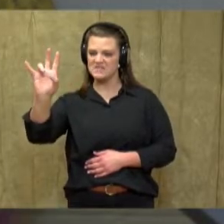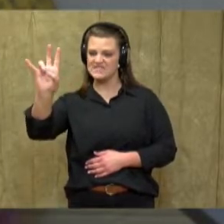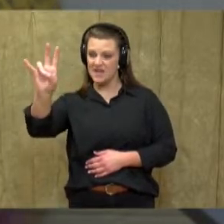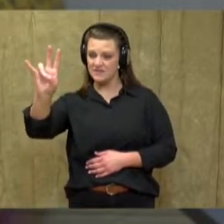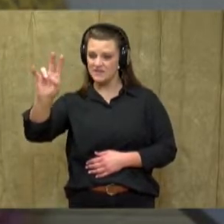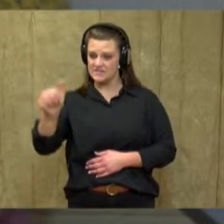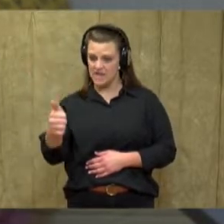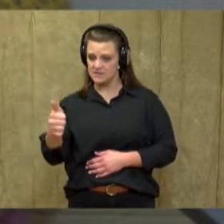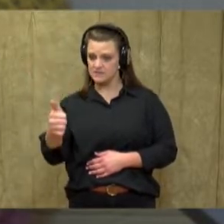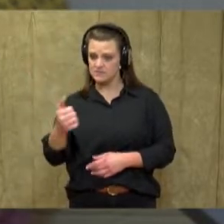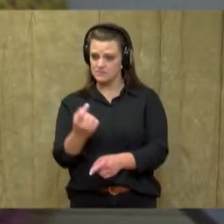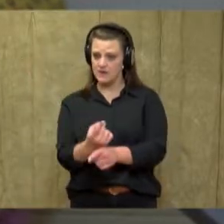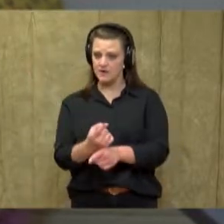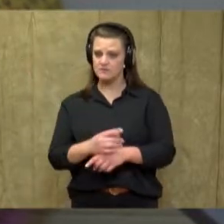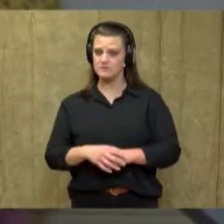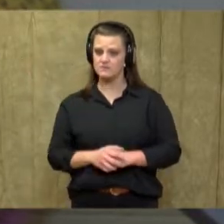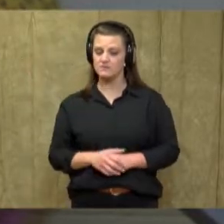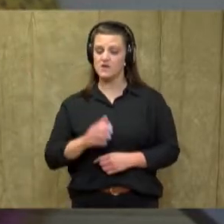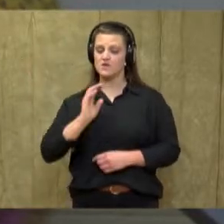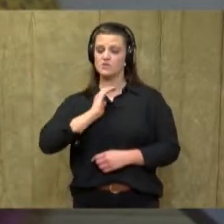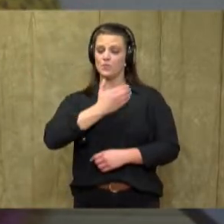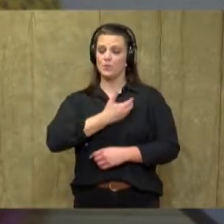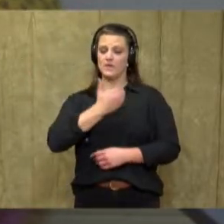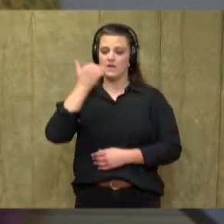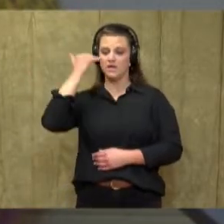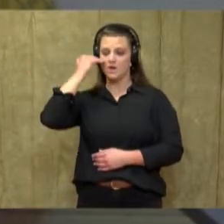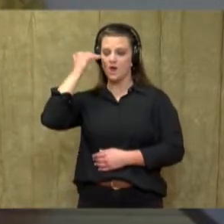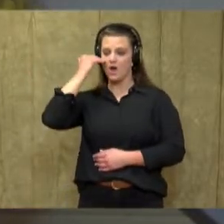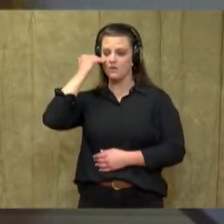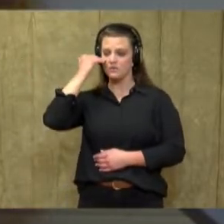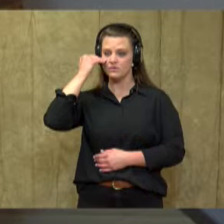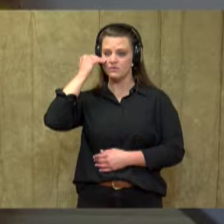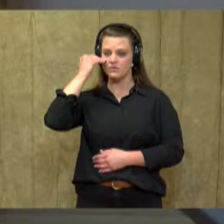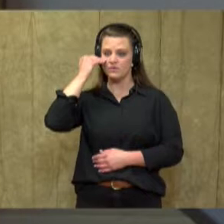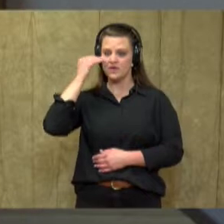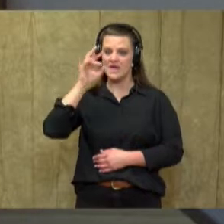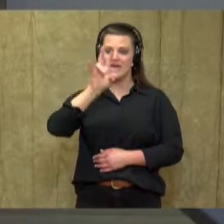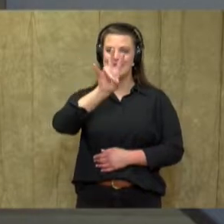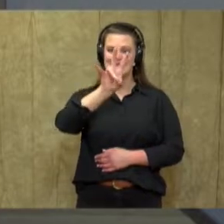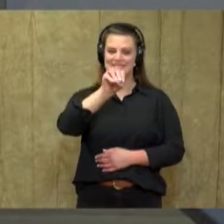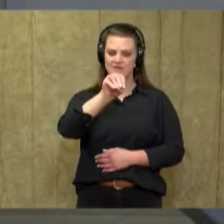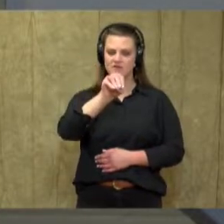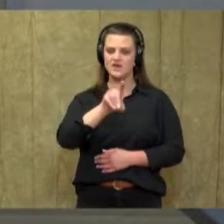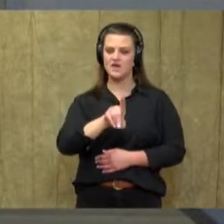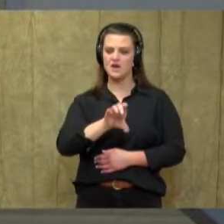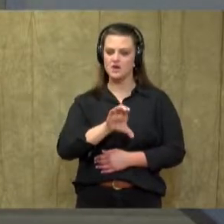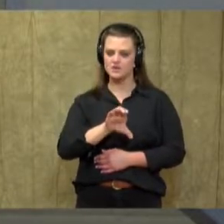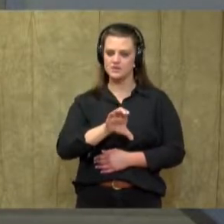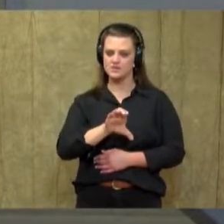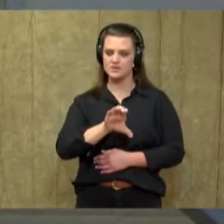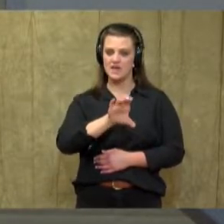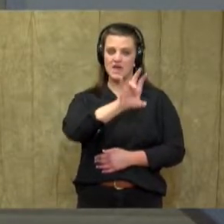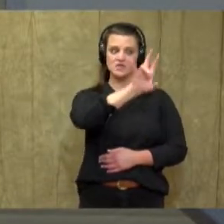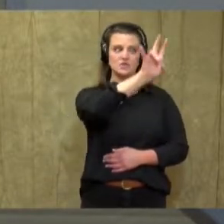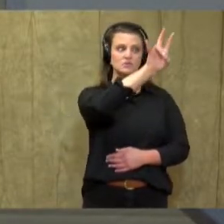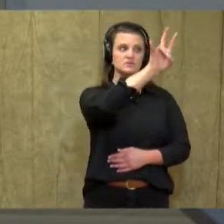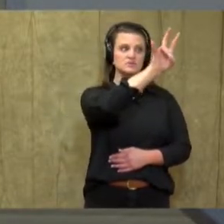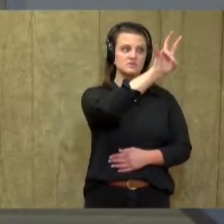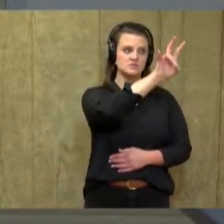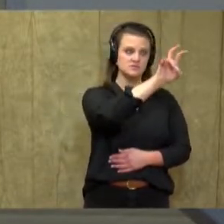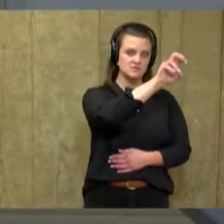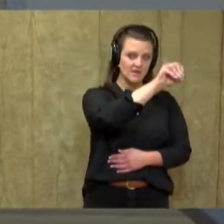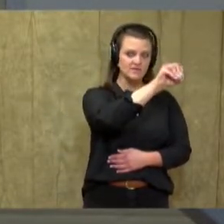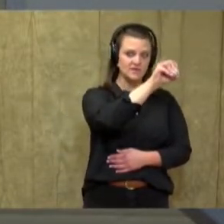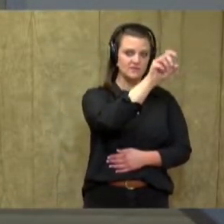tenths. We know that 70 hundredths, 70 of these